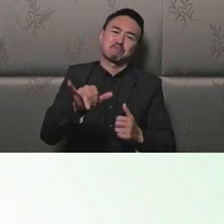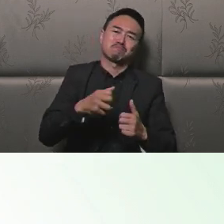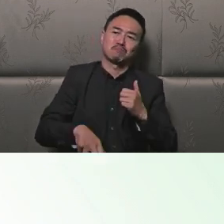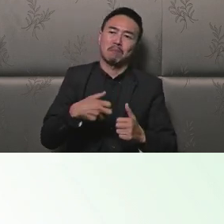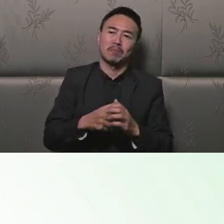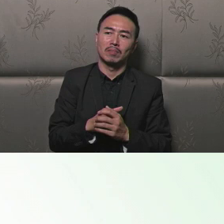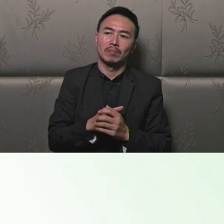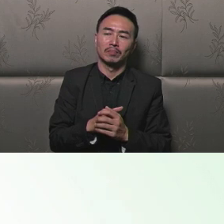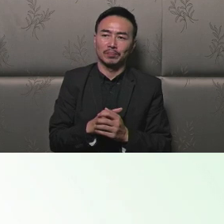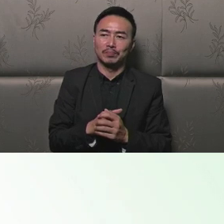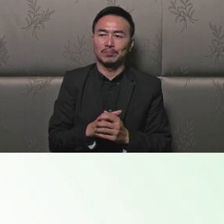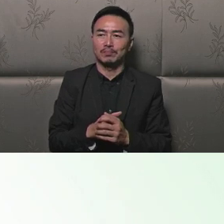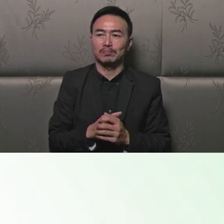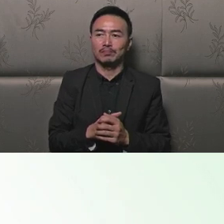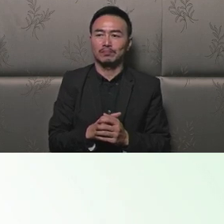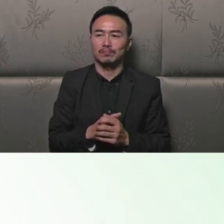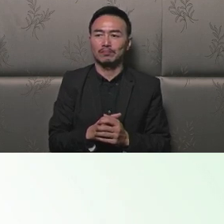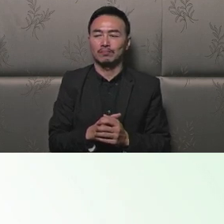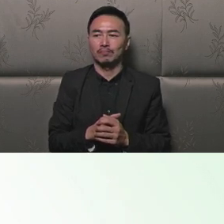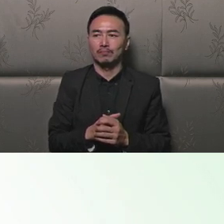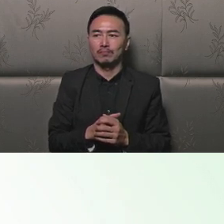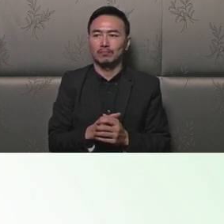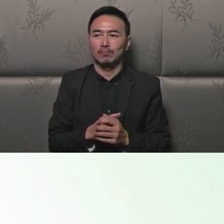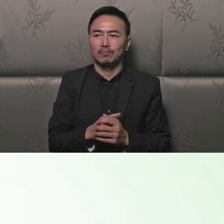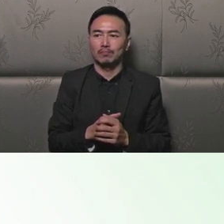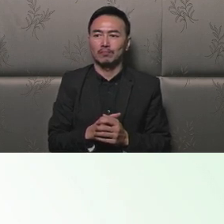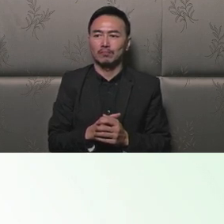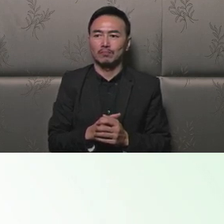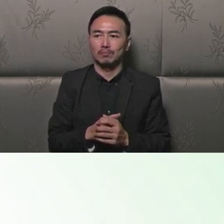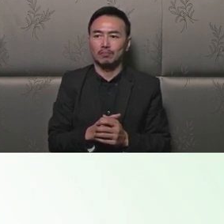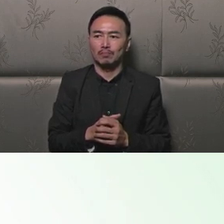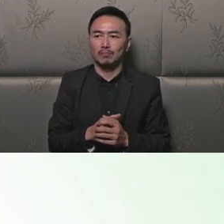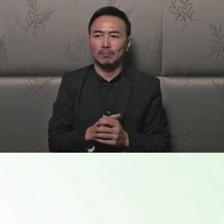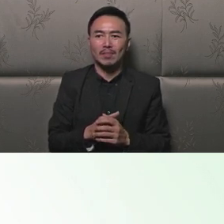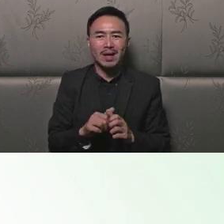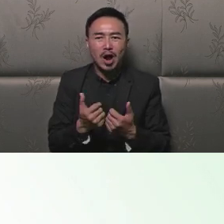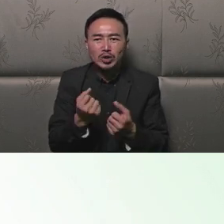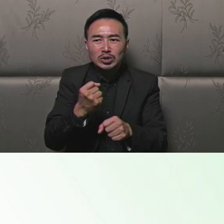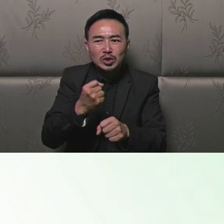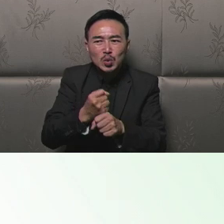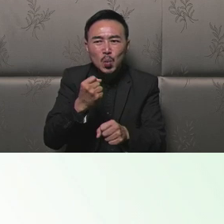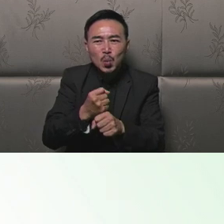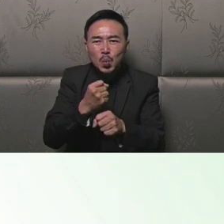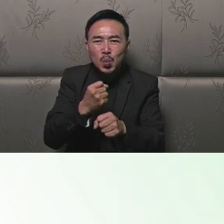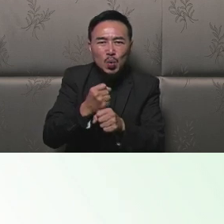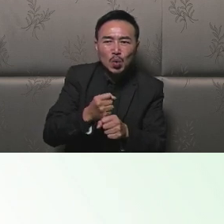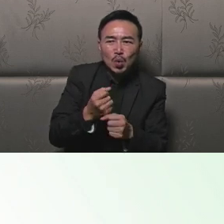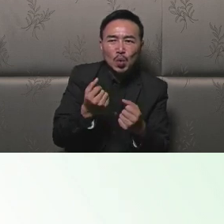whole of society approach, where we can all work together to try and make this work. Thank you very